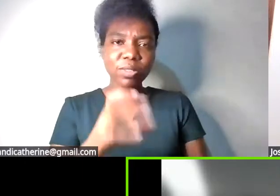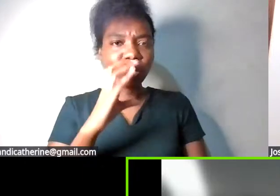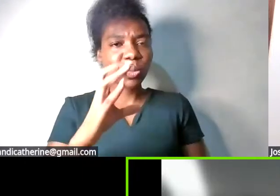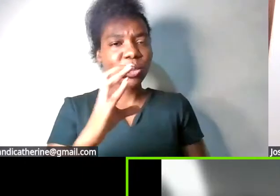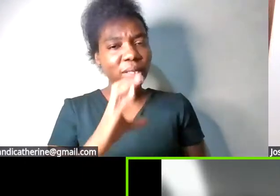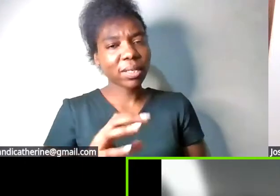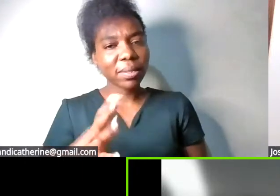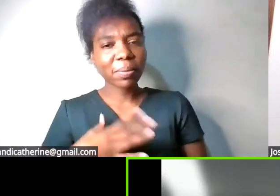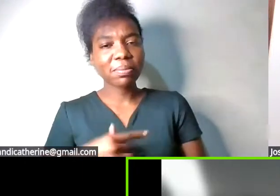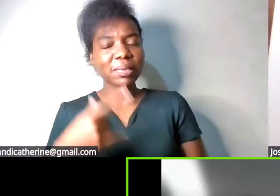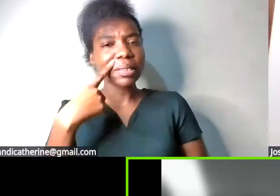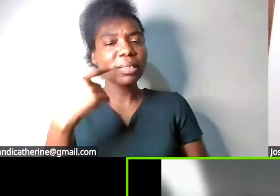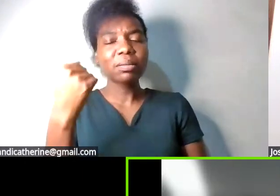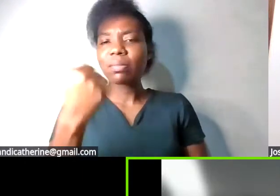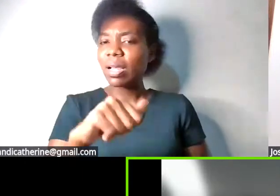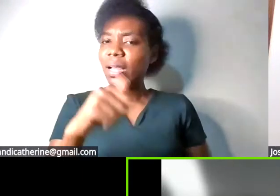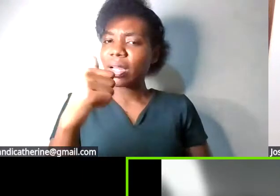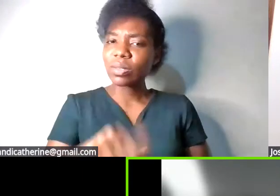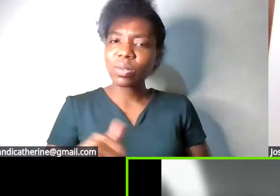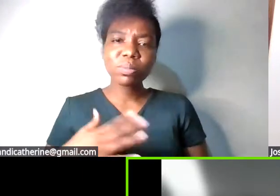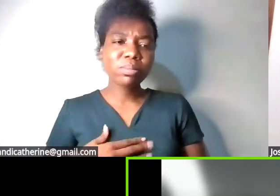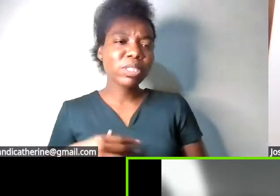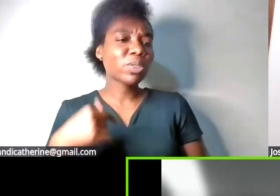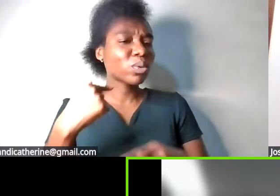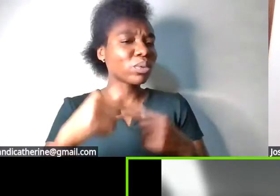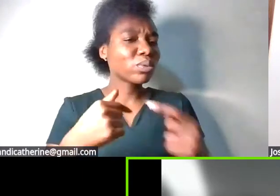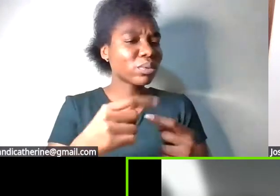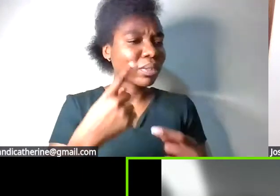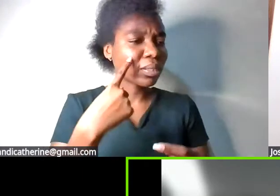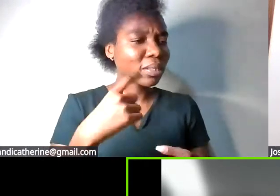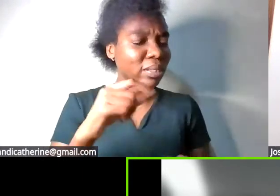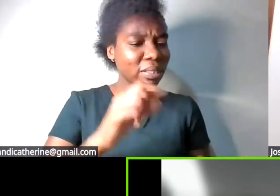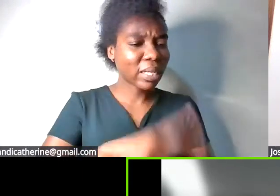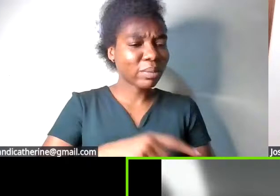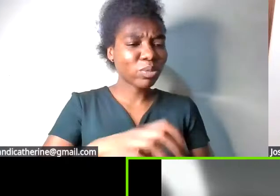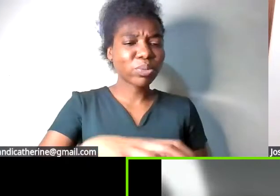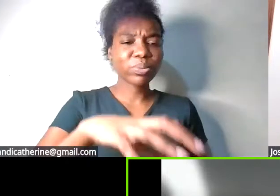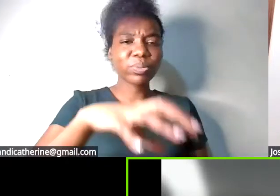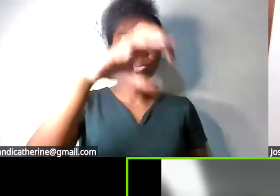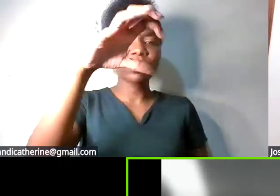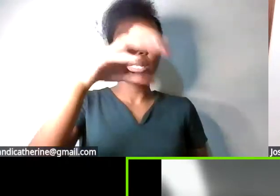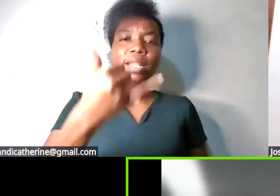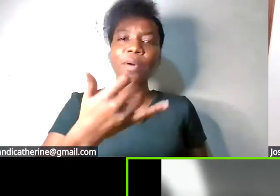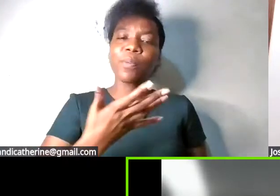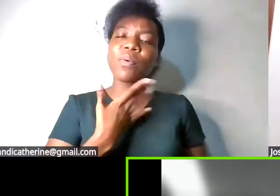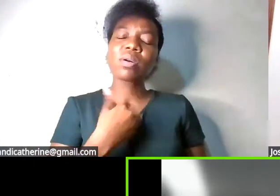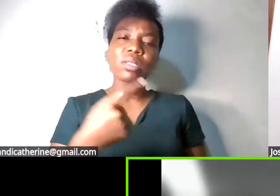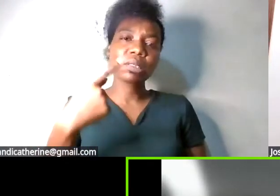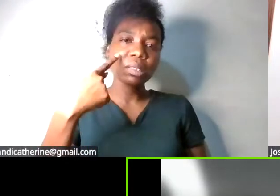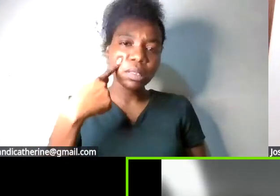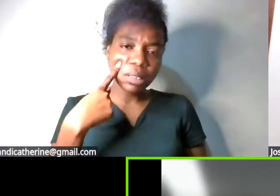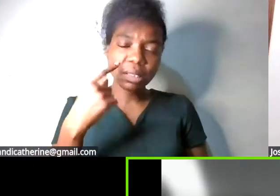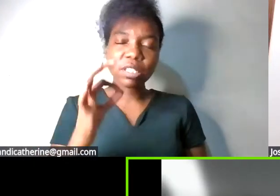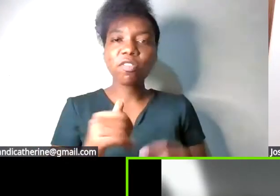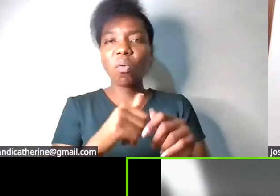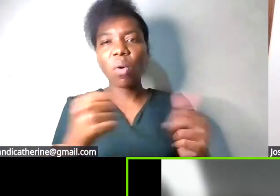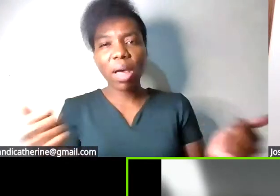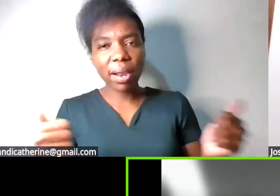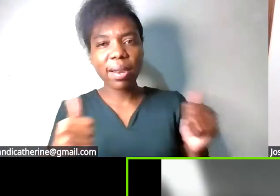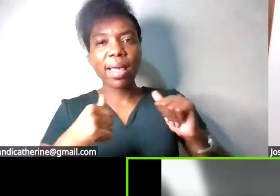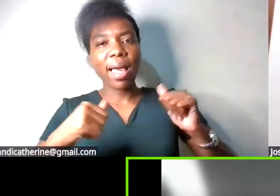been seeing her since she was born, and then I want to know exactly if she eat, if she's happy or something